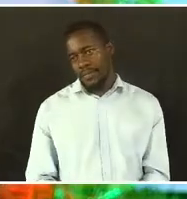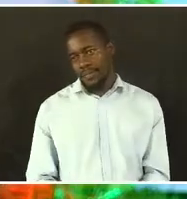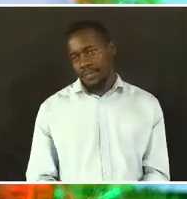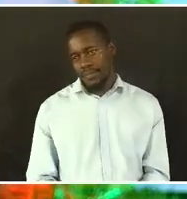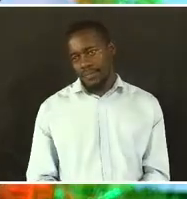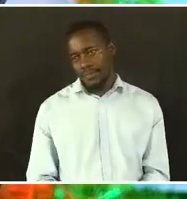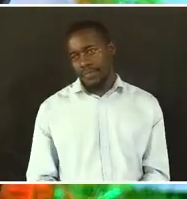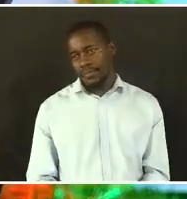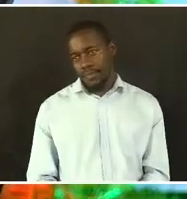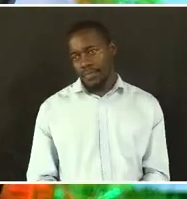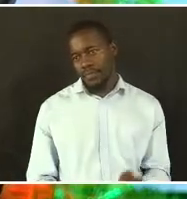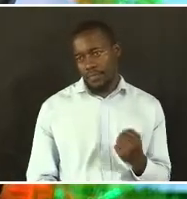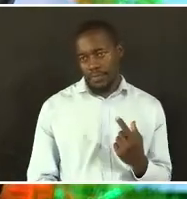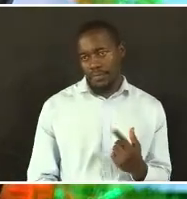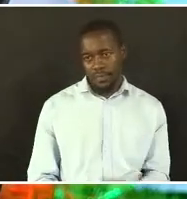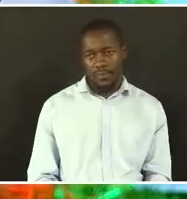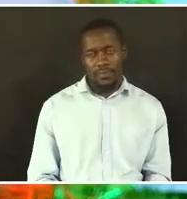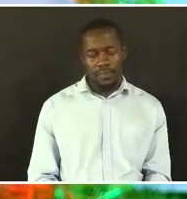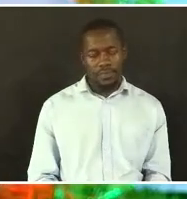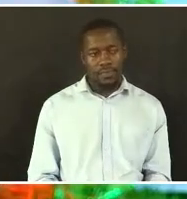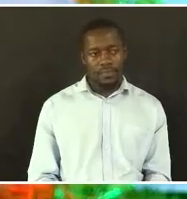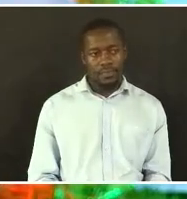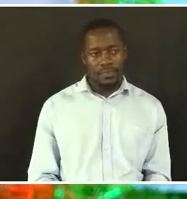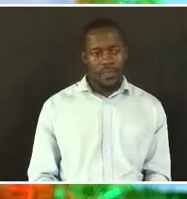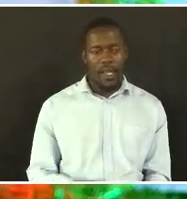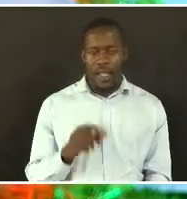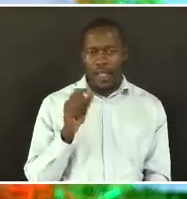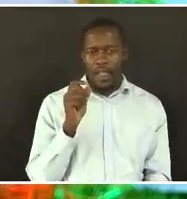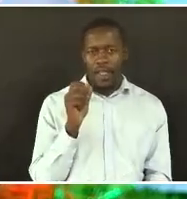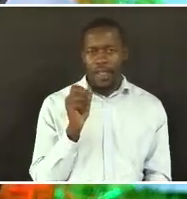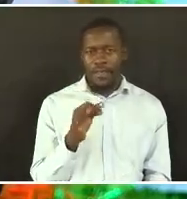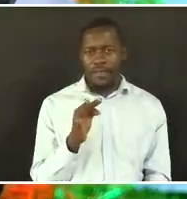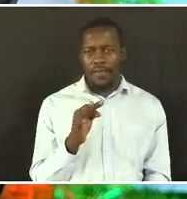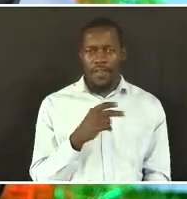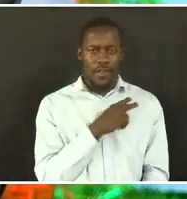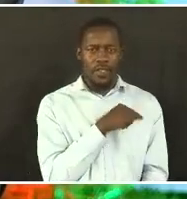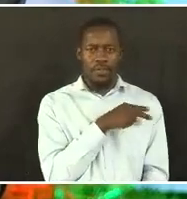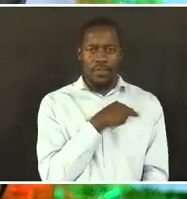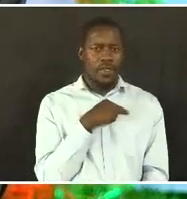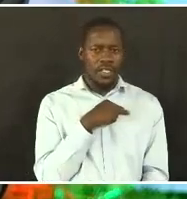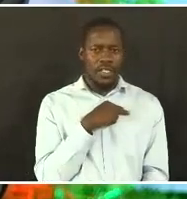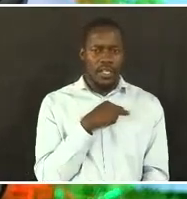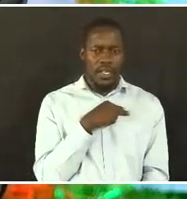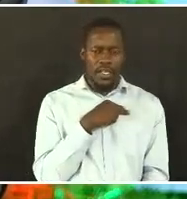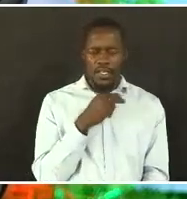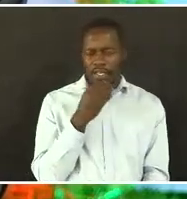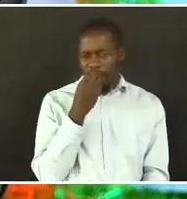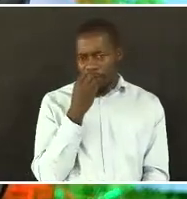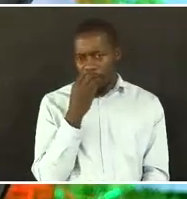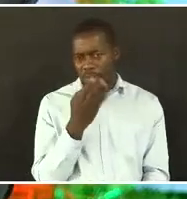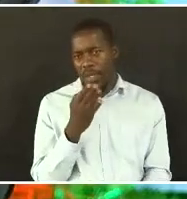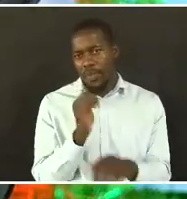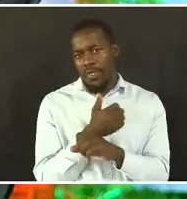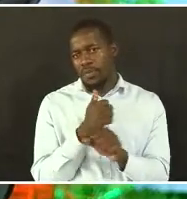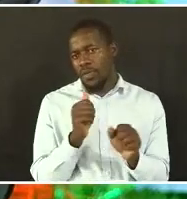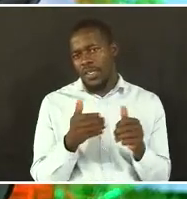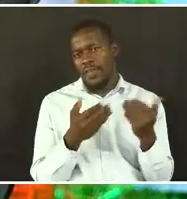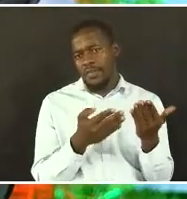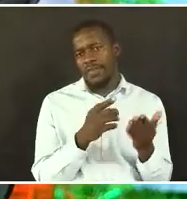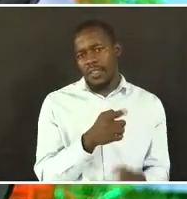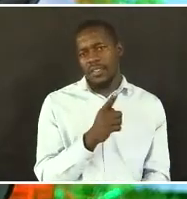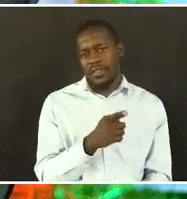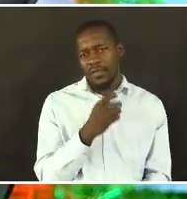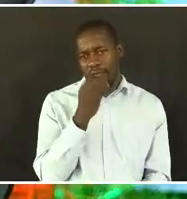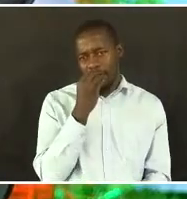we allowed to provide this? If the hospital tells us we cannot give food to the patients, but there's a caregiver, as we